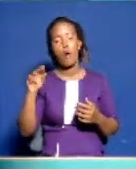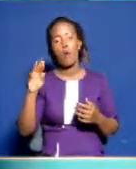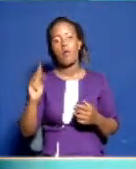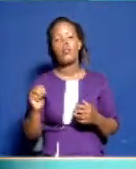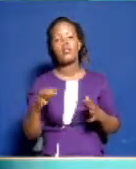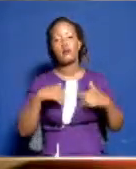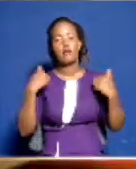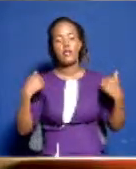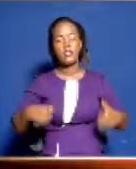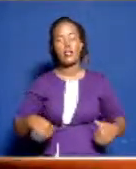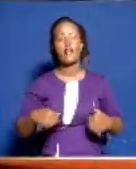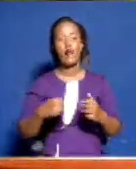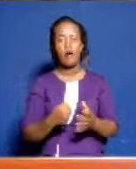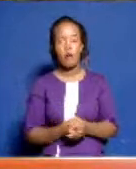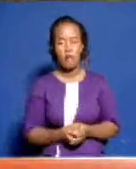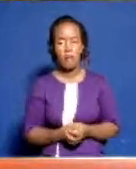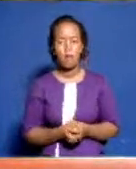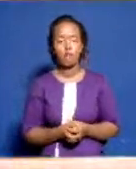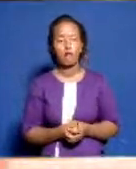Shenzhen.